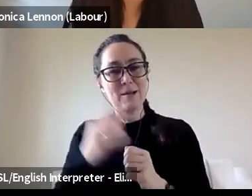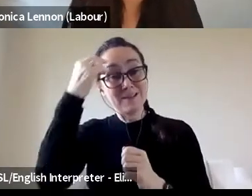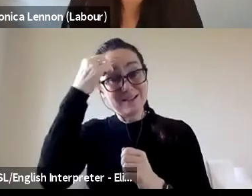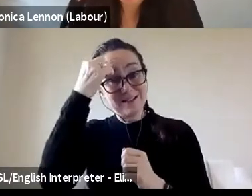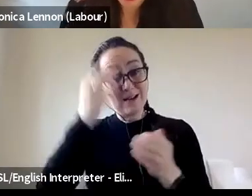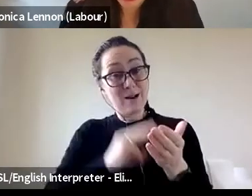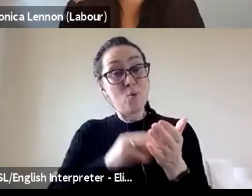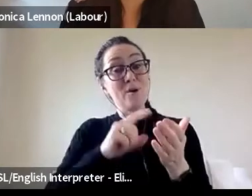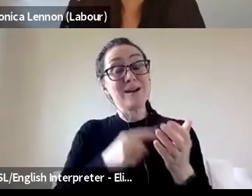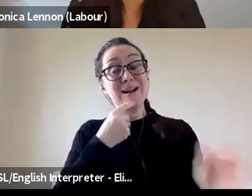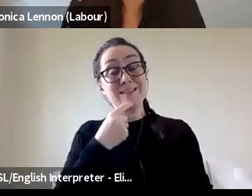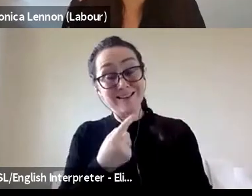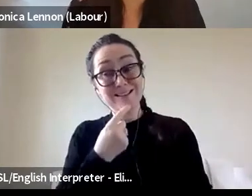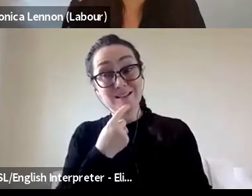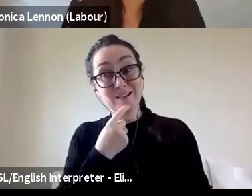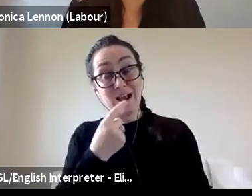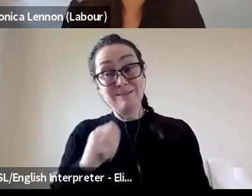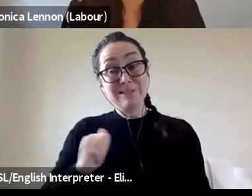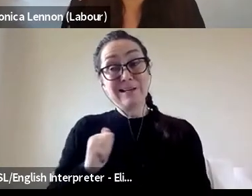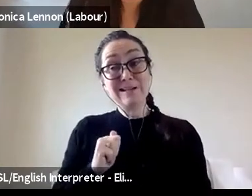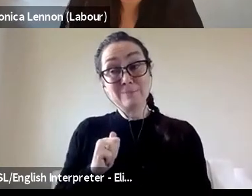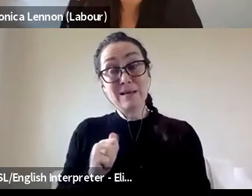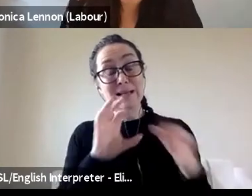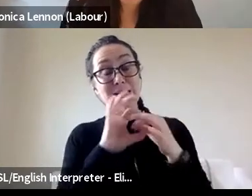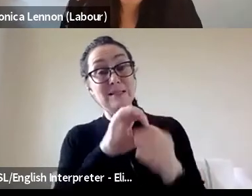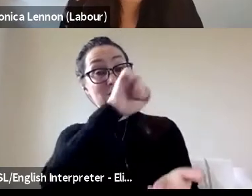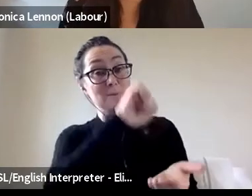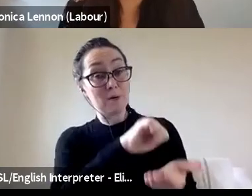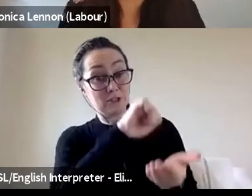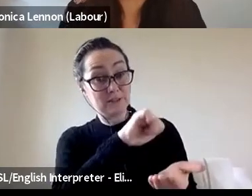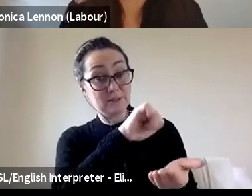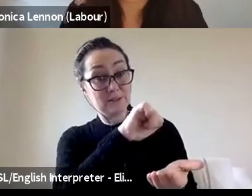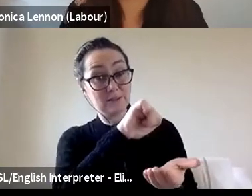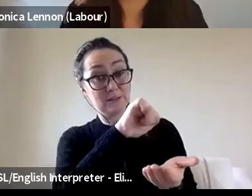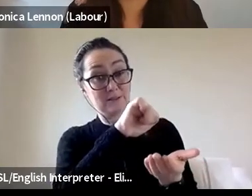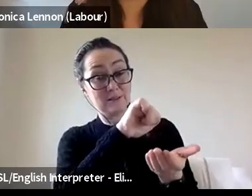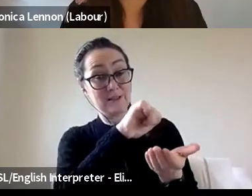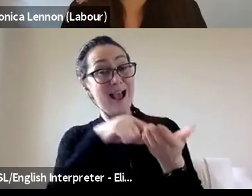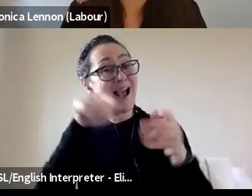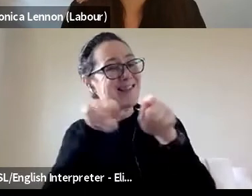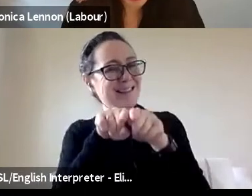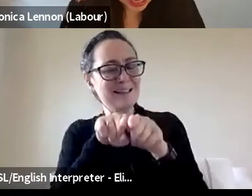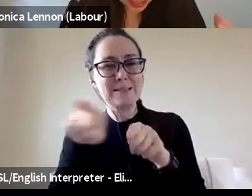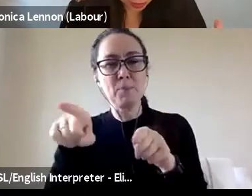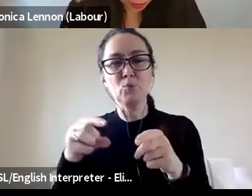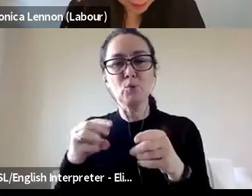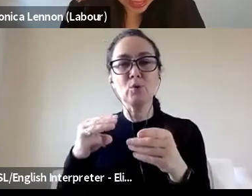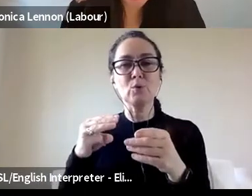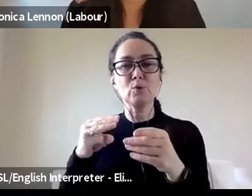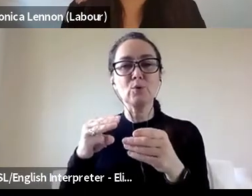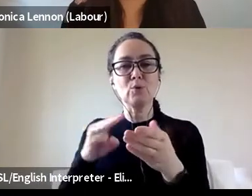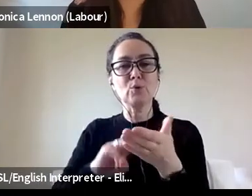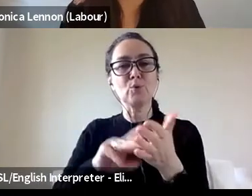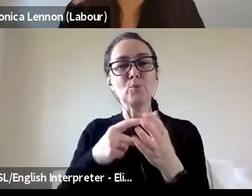it is accurate, it will be about budgets, and I think that comes back to Maureen's question, and fundamentally,